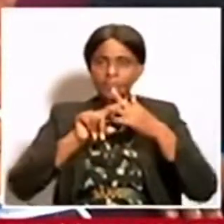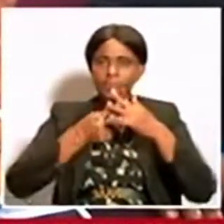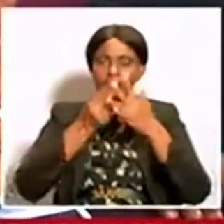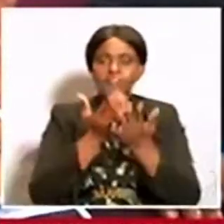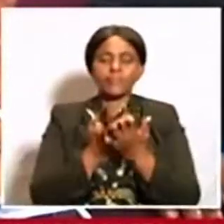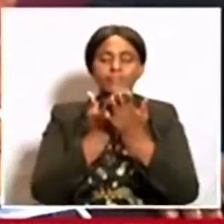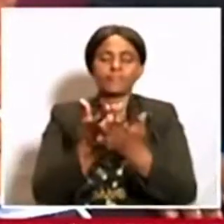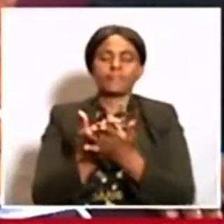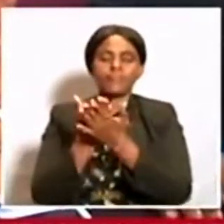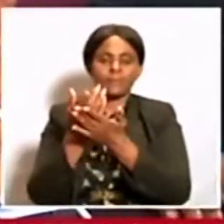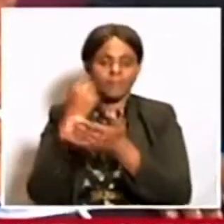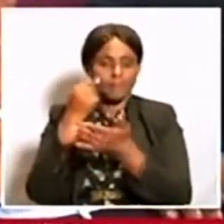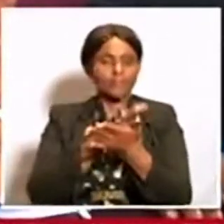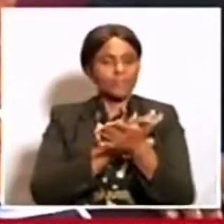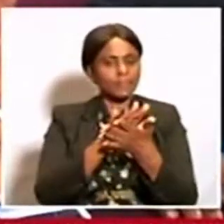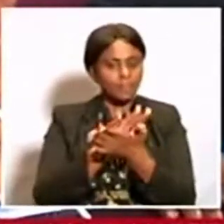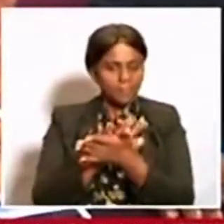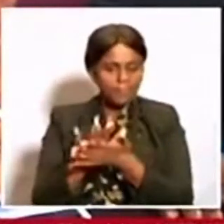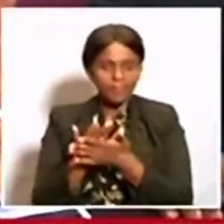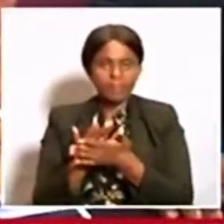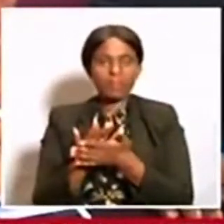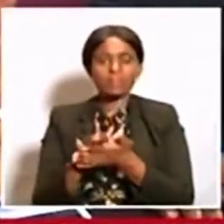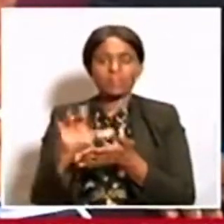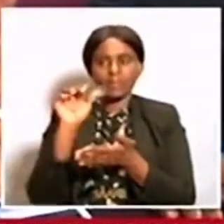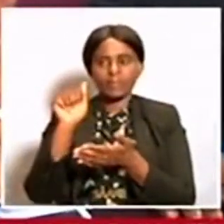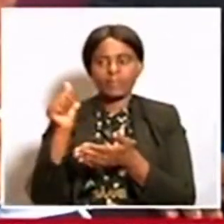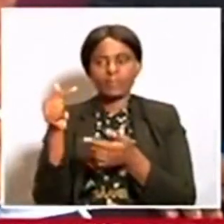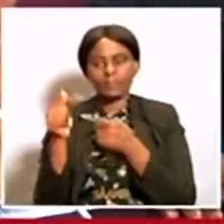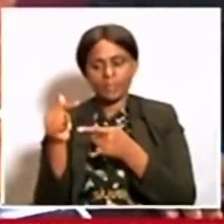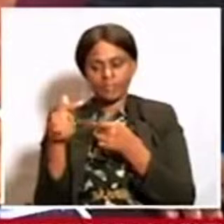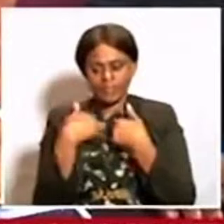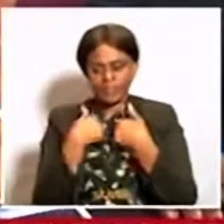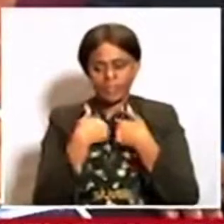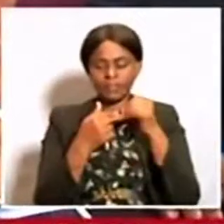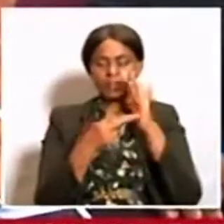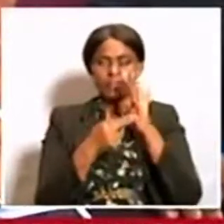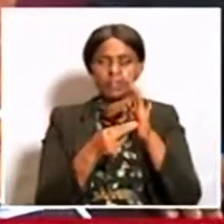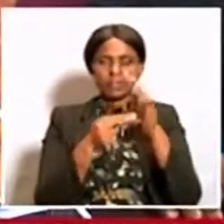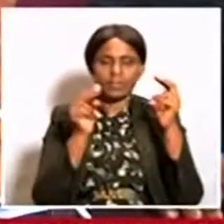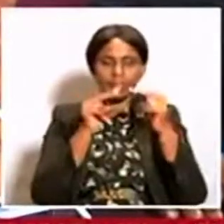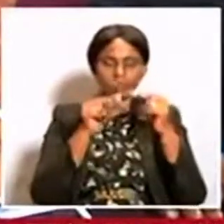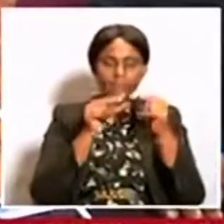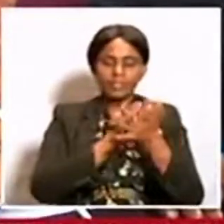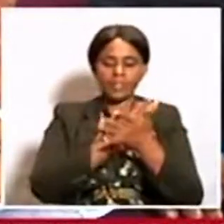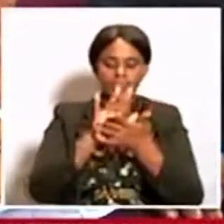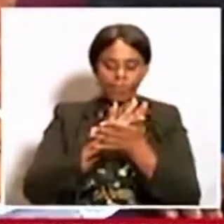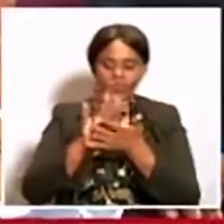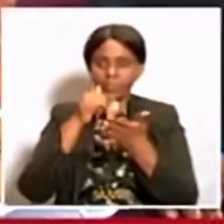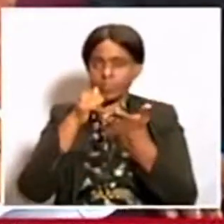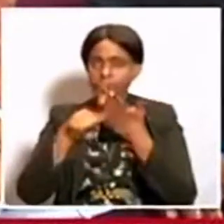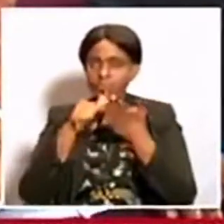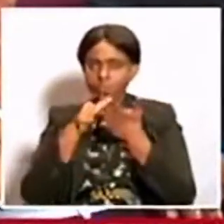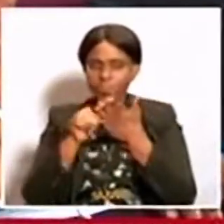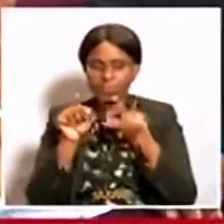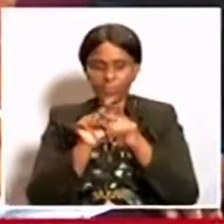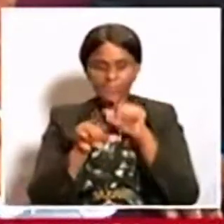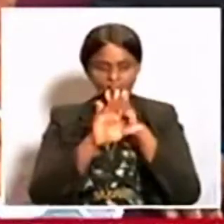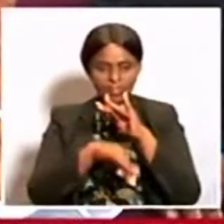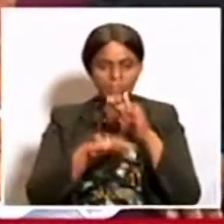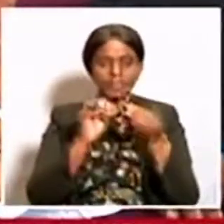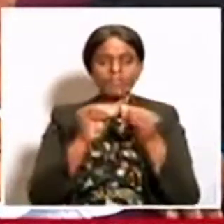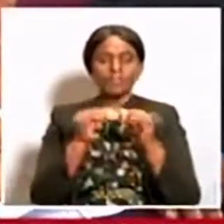submitting contracts for clearance with the Attorney General, as shown by the contract clearance letters under Appendix